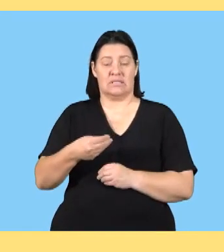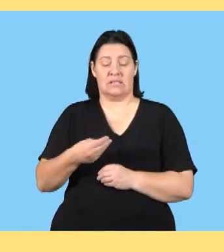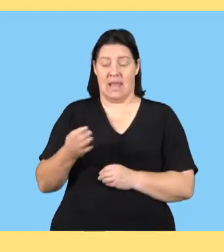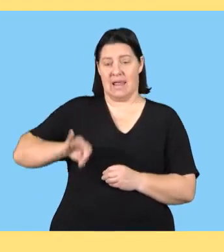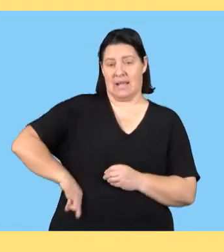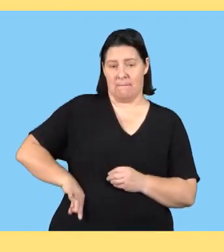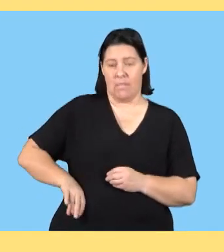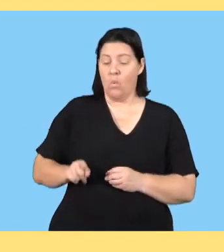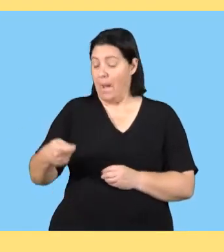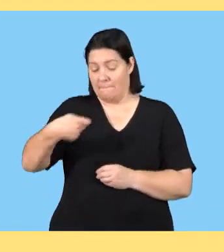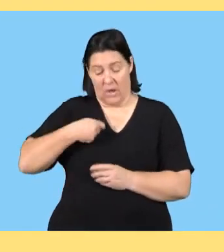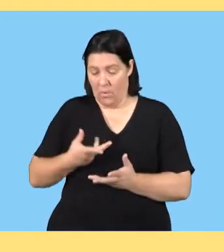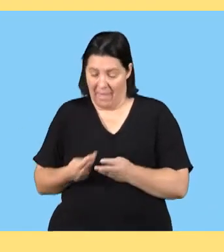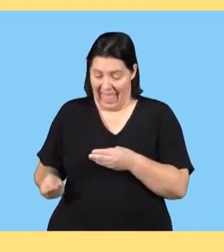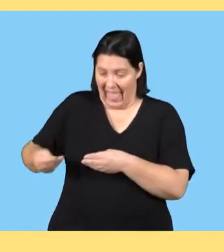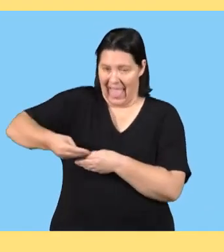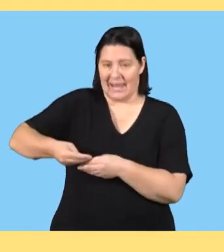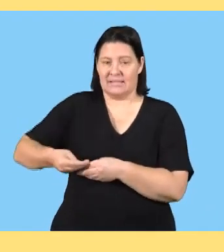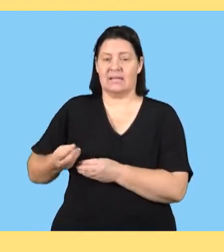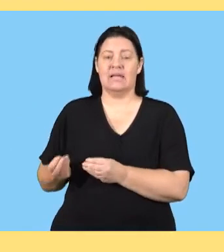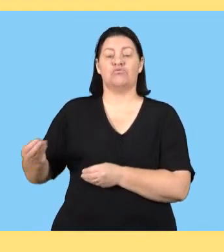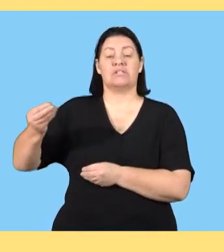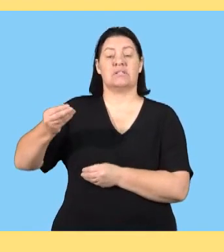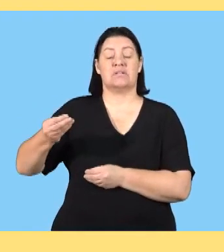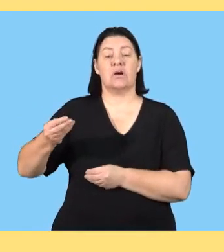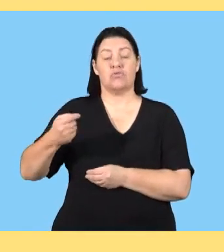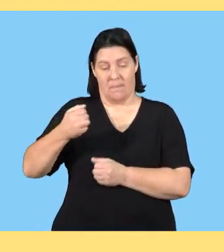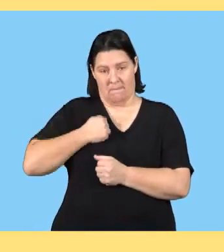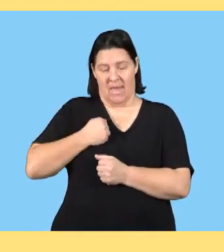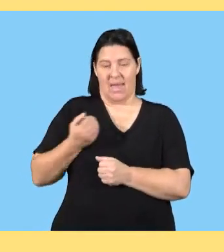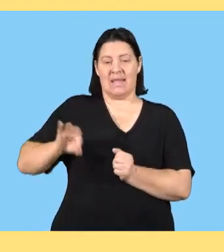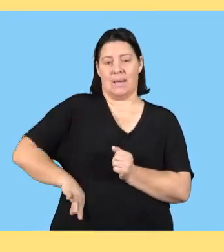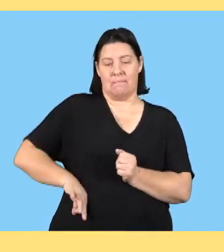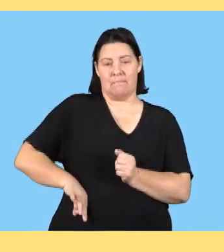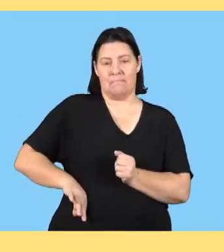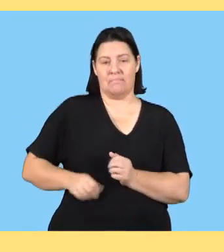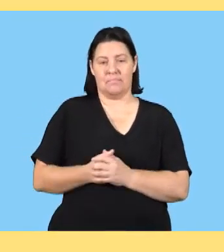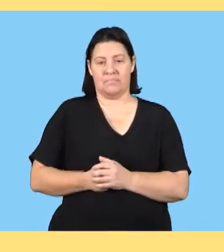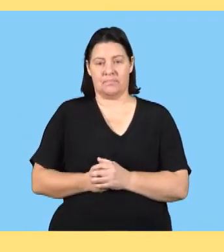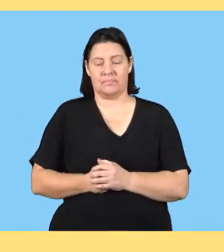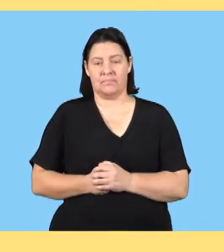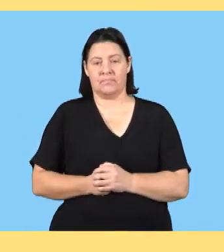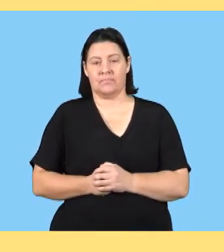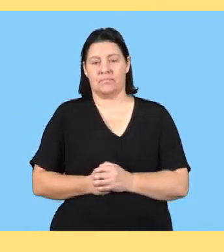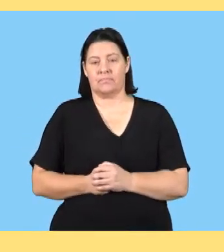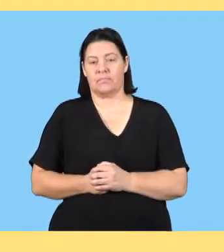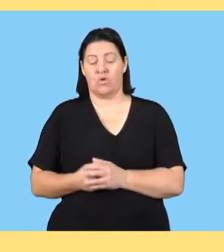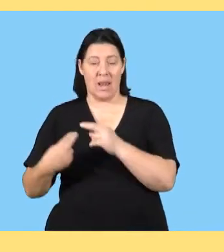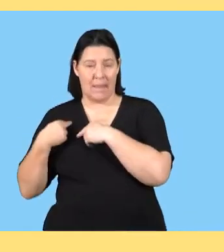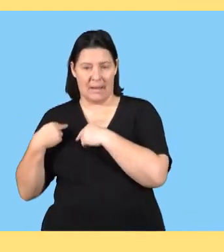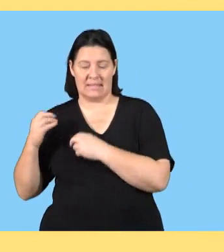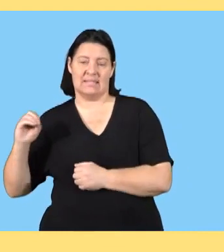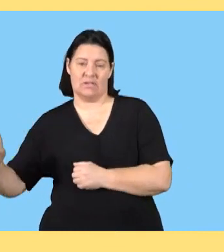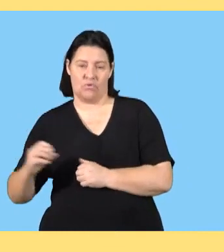income. Interest income affects owner's equity, plus 184. Liabilities becomes 0. The second